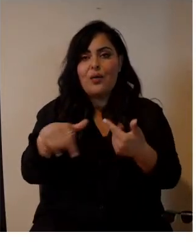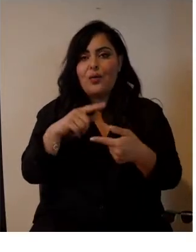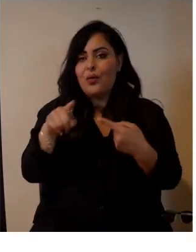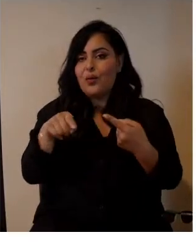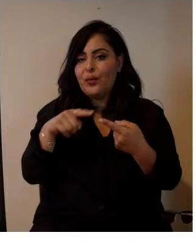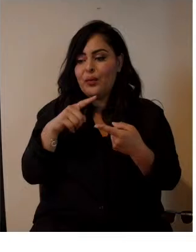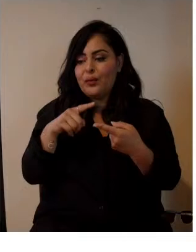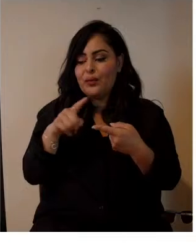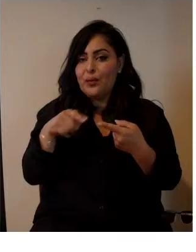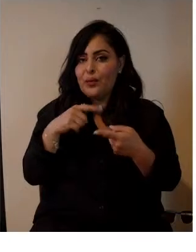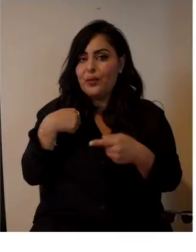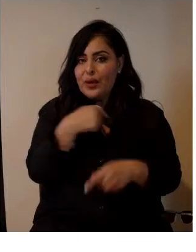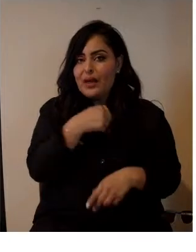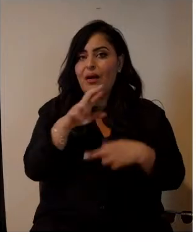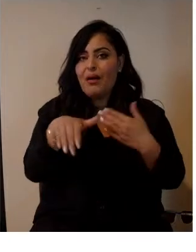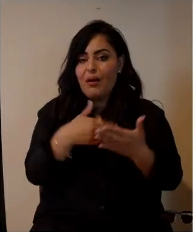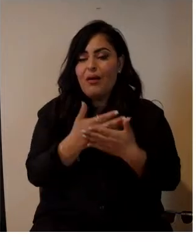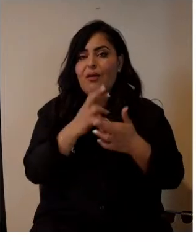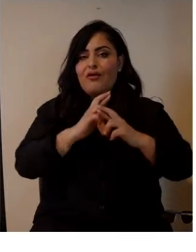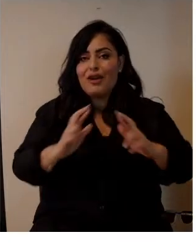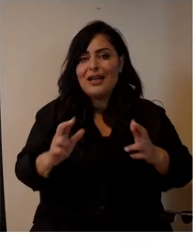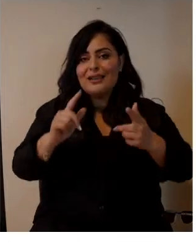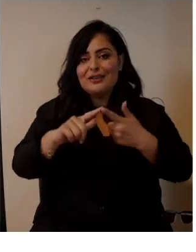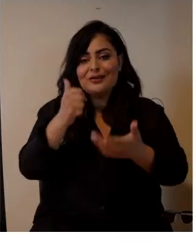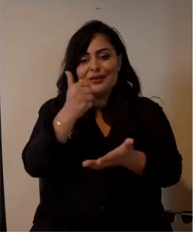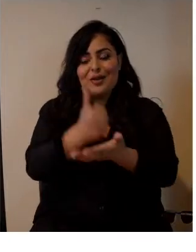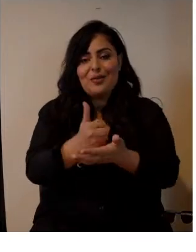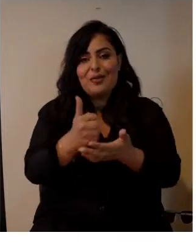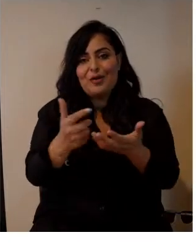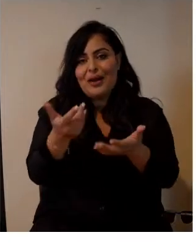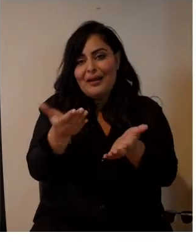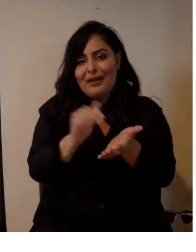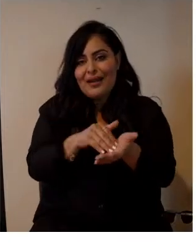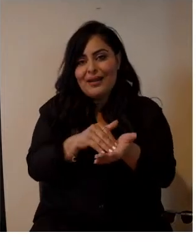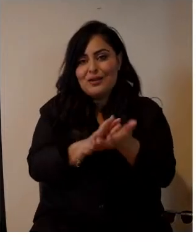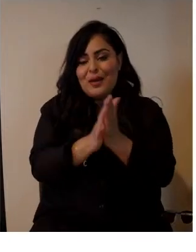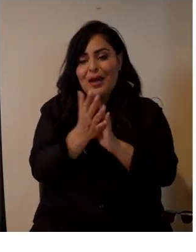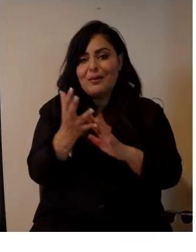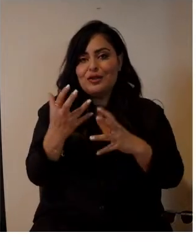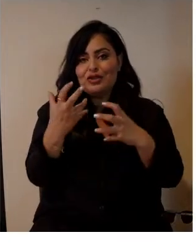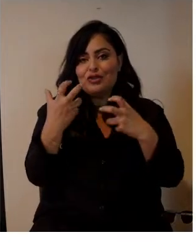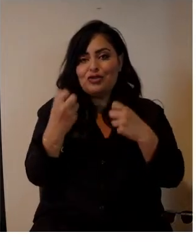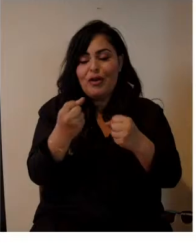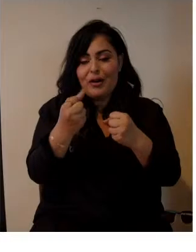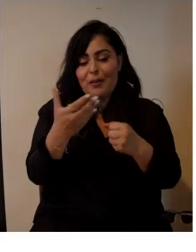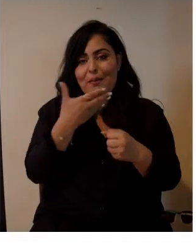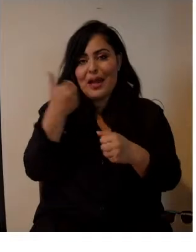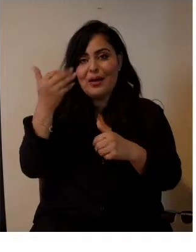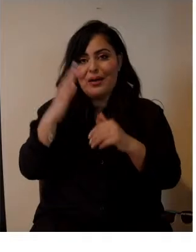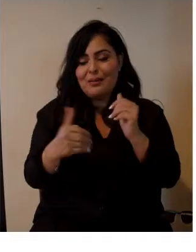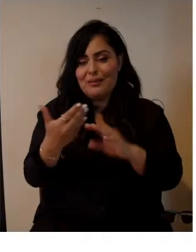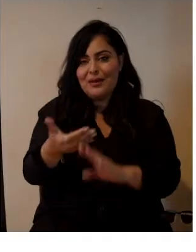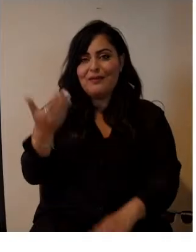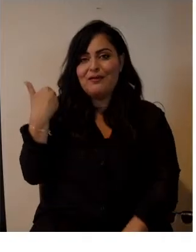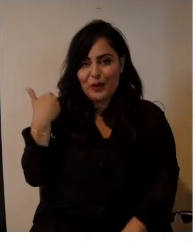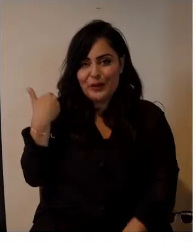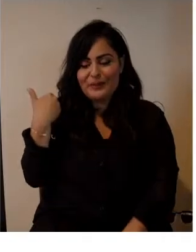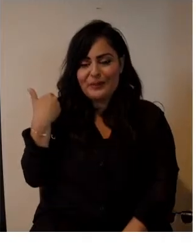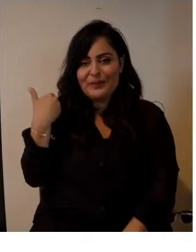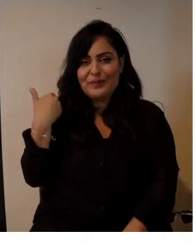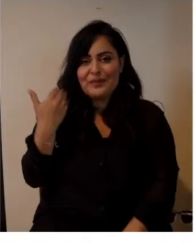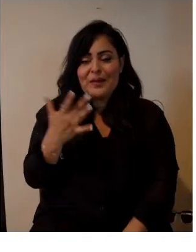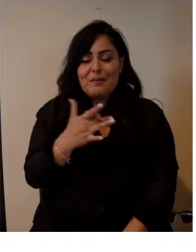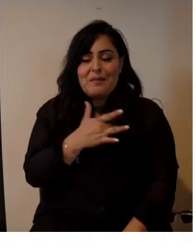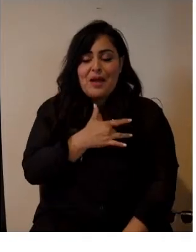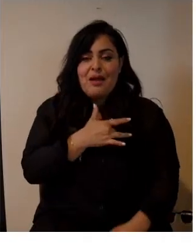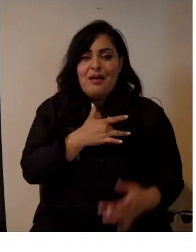up this area back up and restore you stronger than you were before, even better the way we left it. So again, my heart